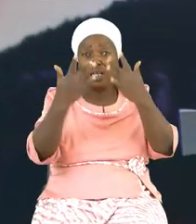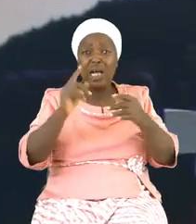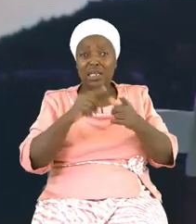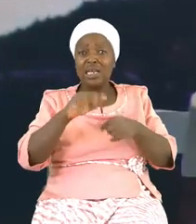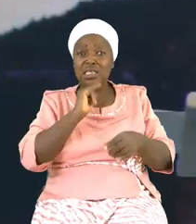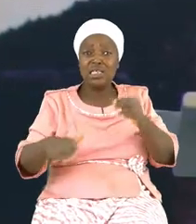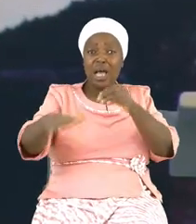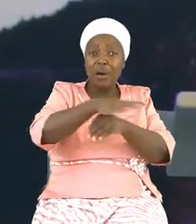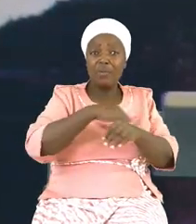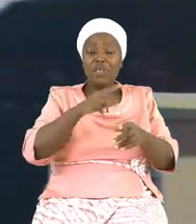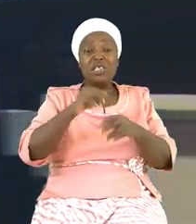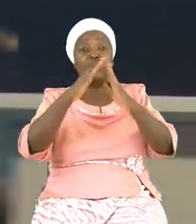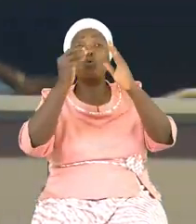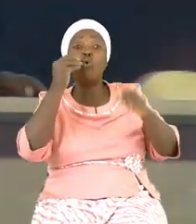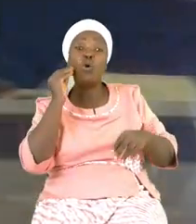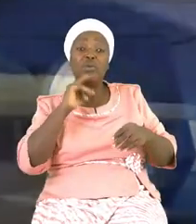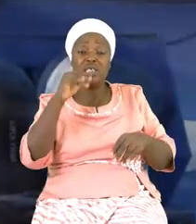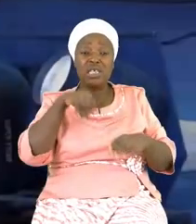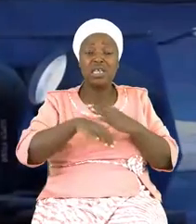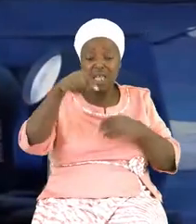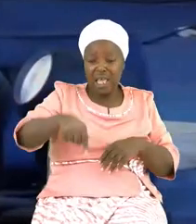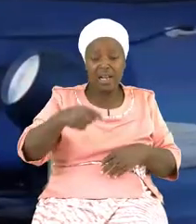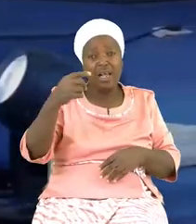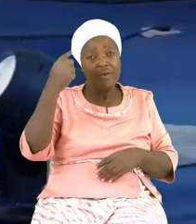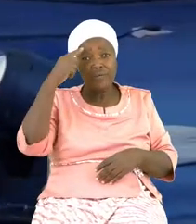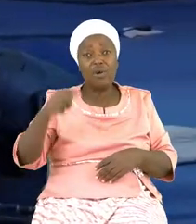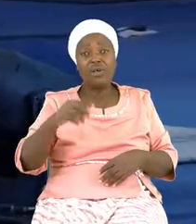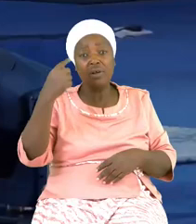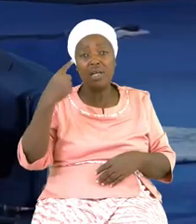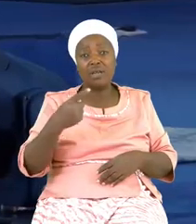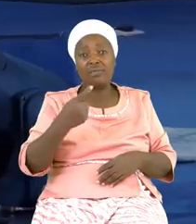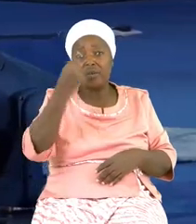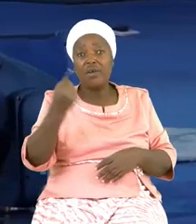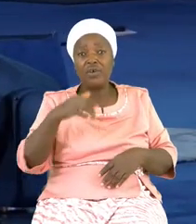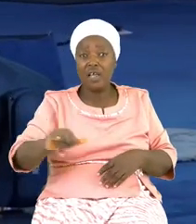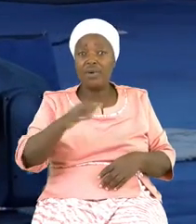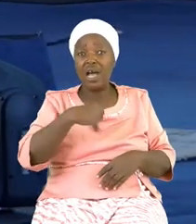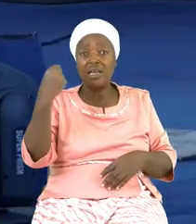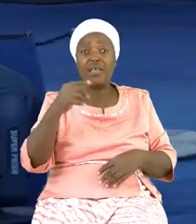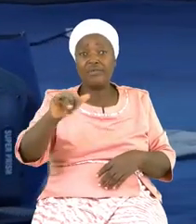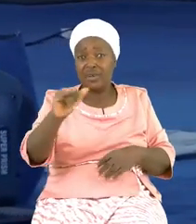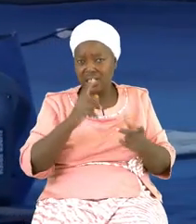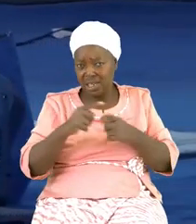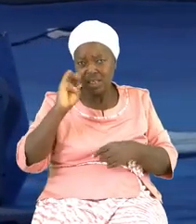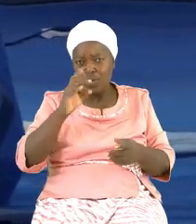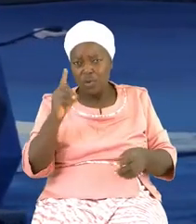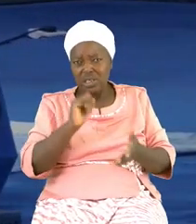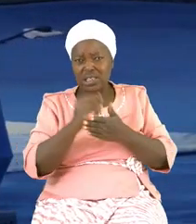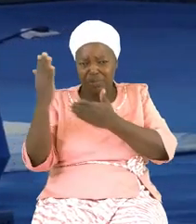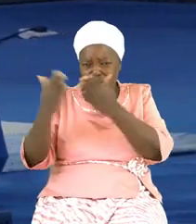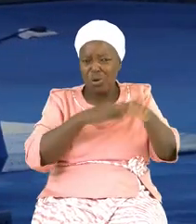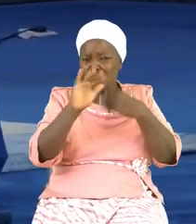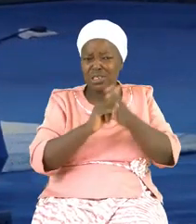in hell forever and ever, he is the one that is bringing this commodity they